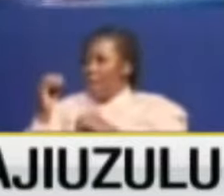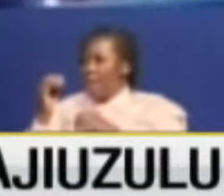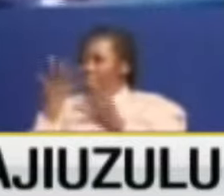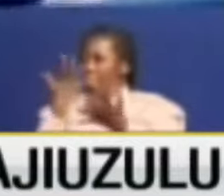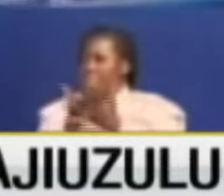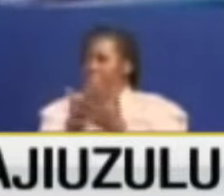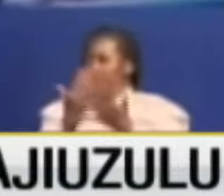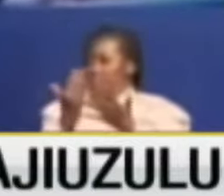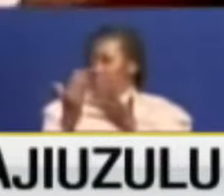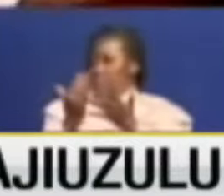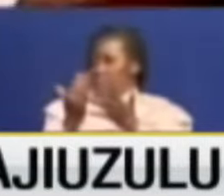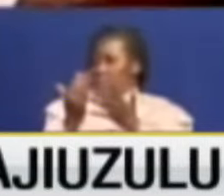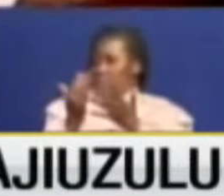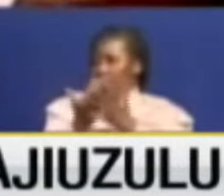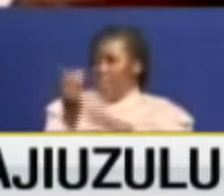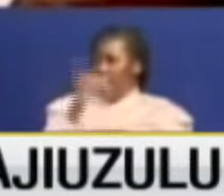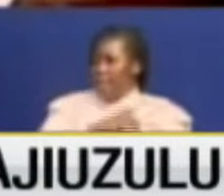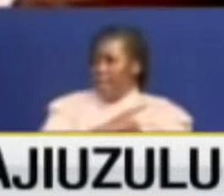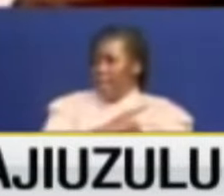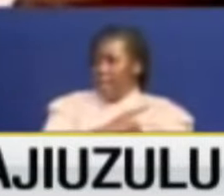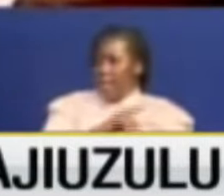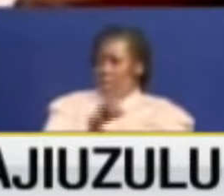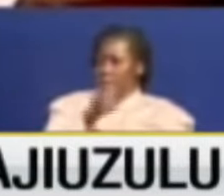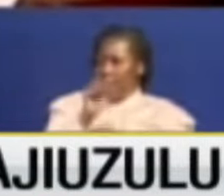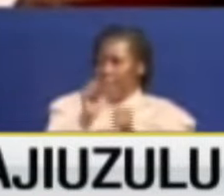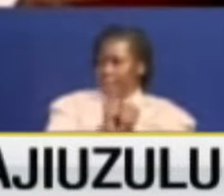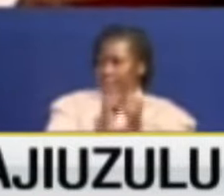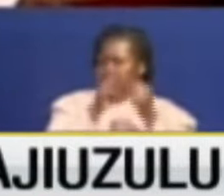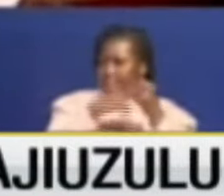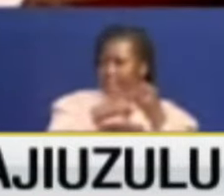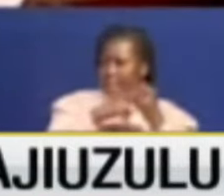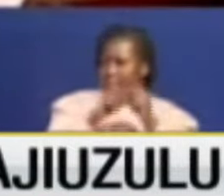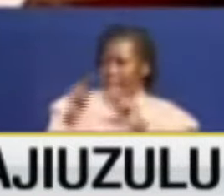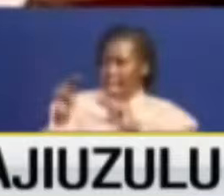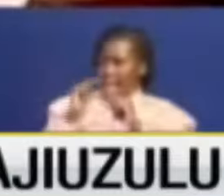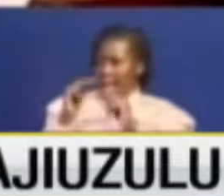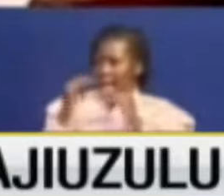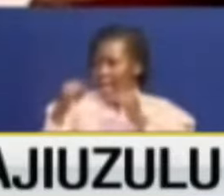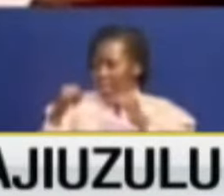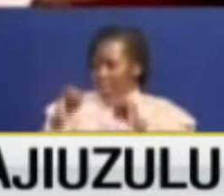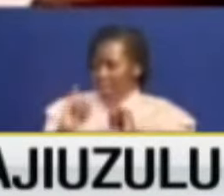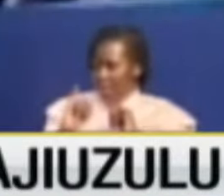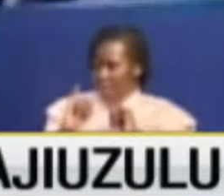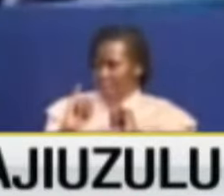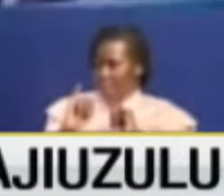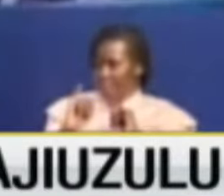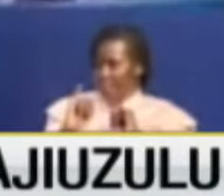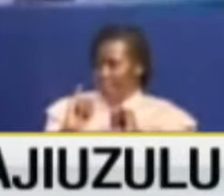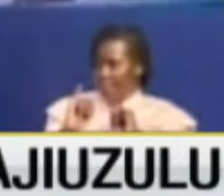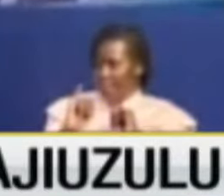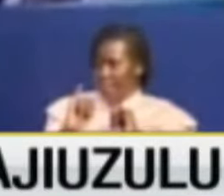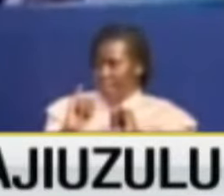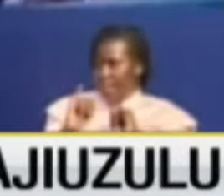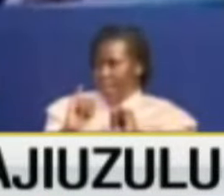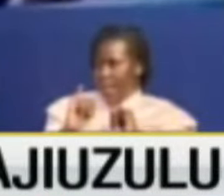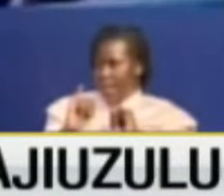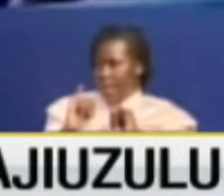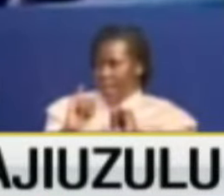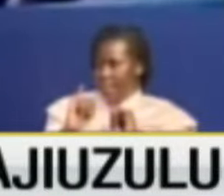for some days in the course of these 2017 negotiations. Implementation is actually landing a governor in